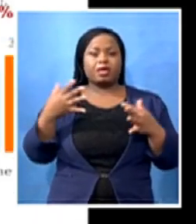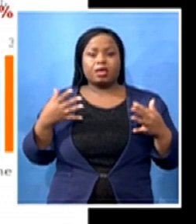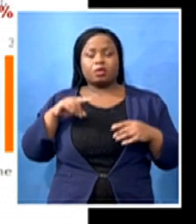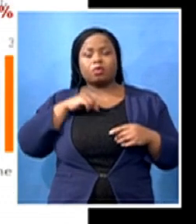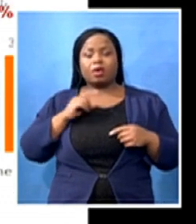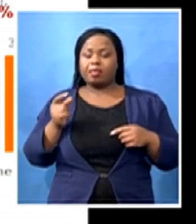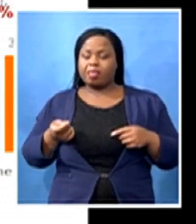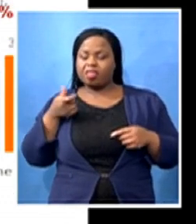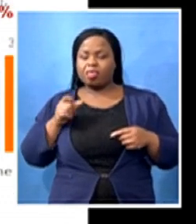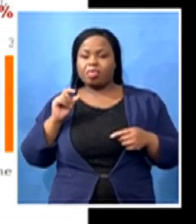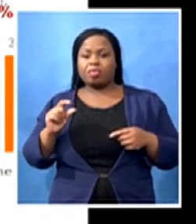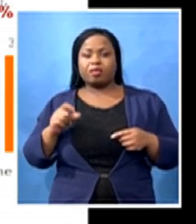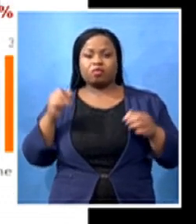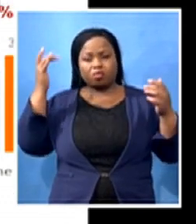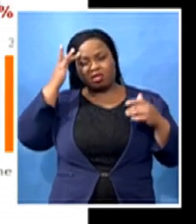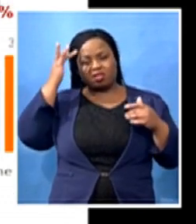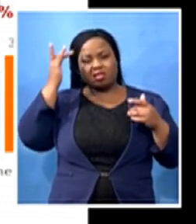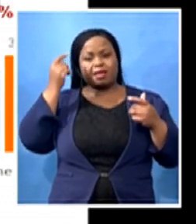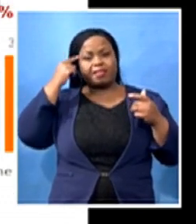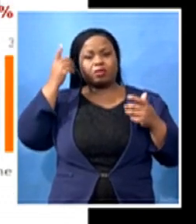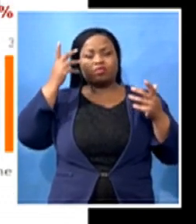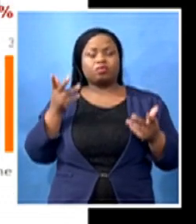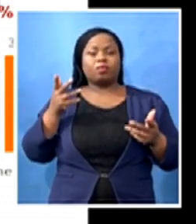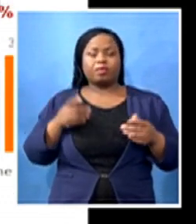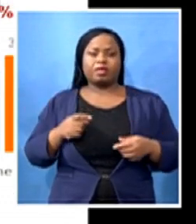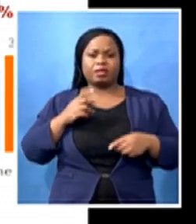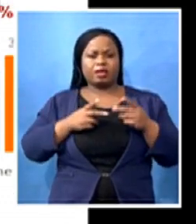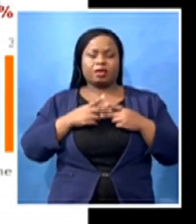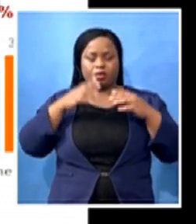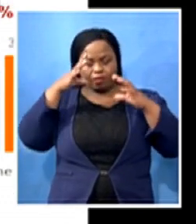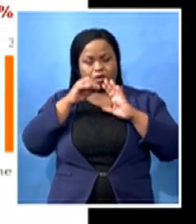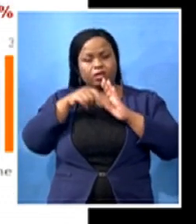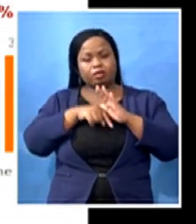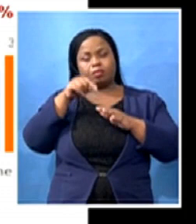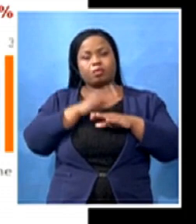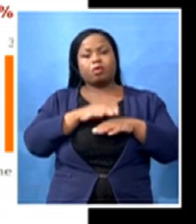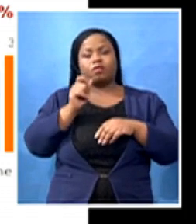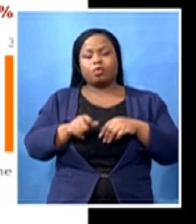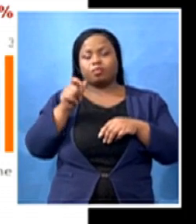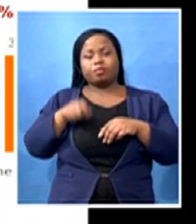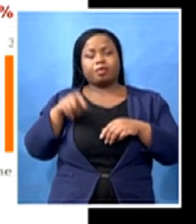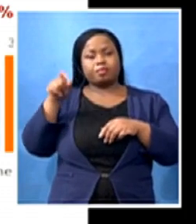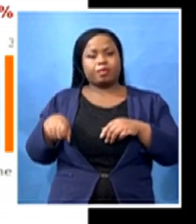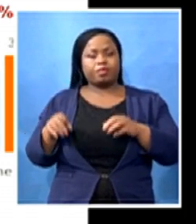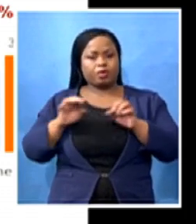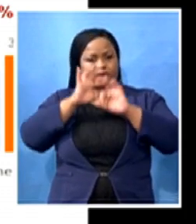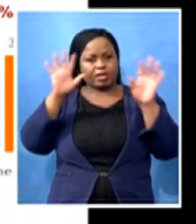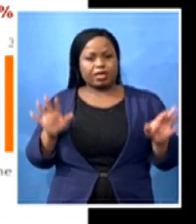So the hunger factor, I won't dwell on large, just show there are clear disparities, particularly on stress, depression, sadness, and